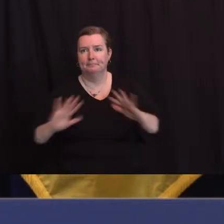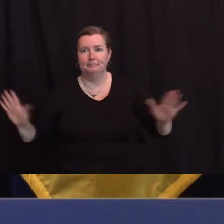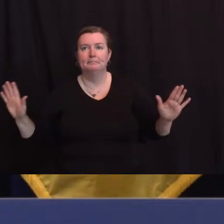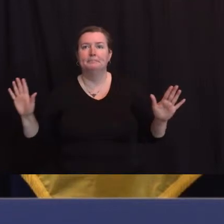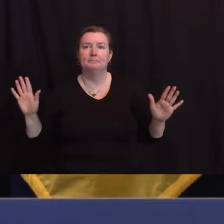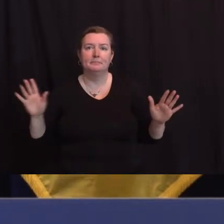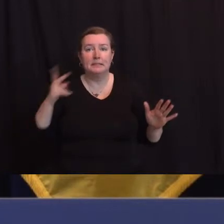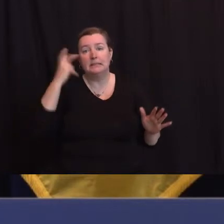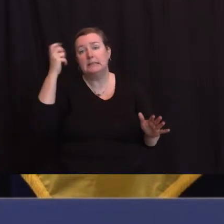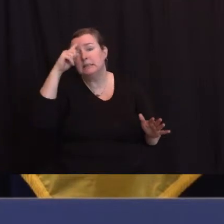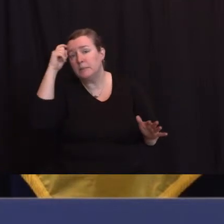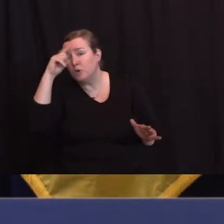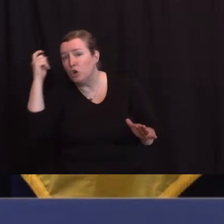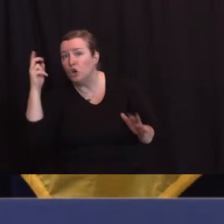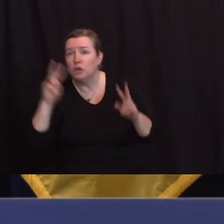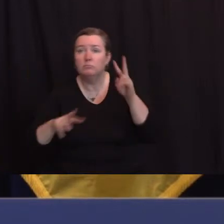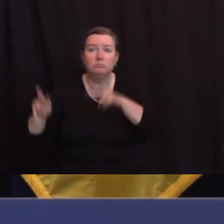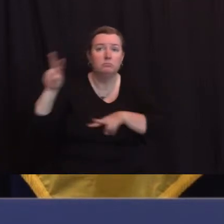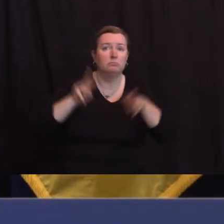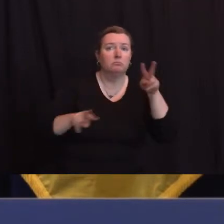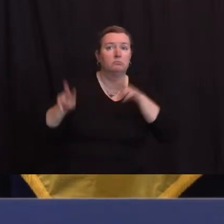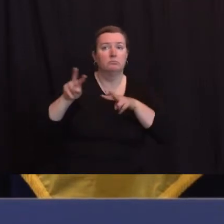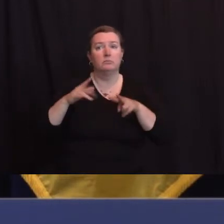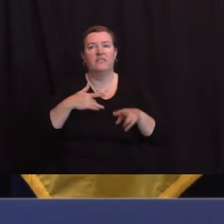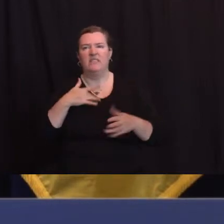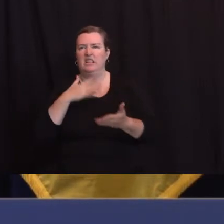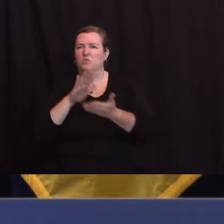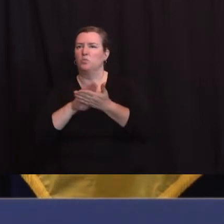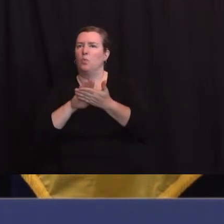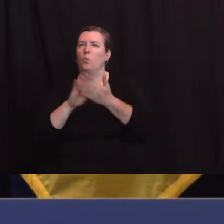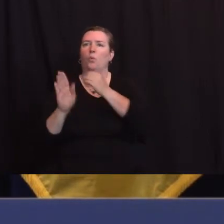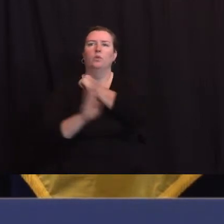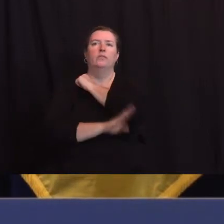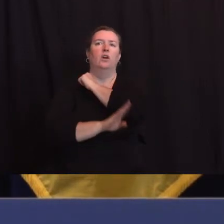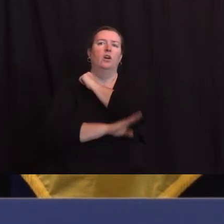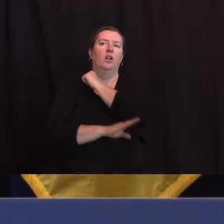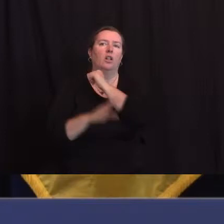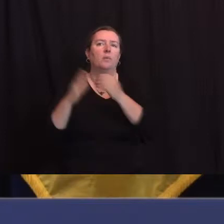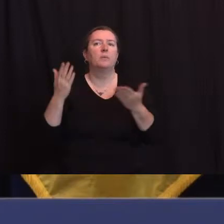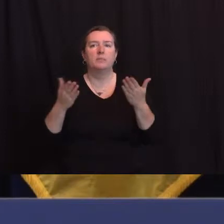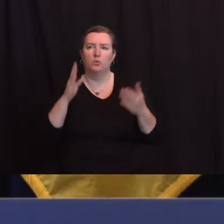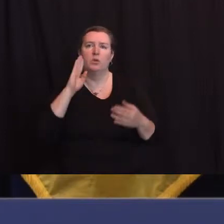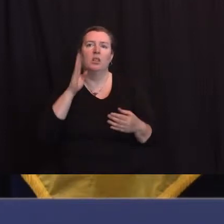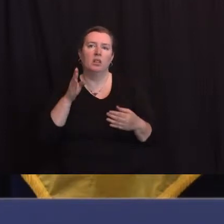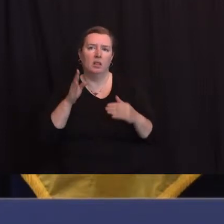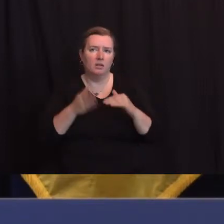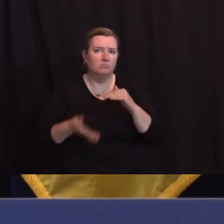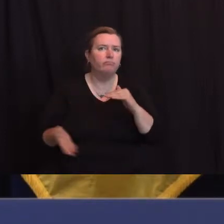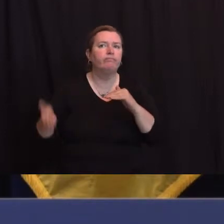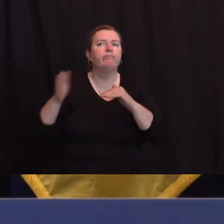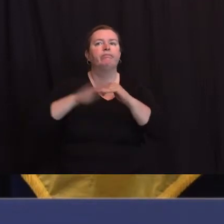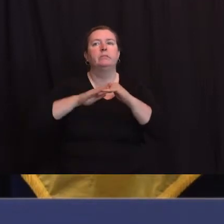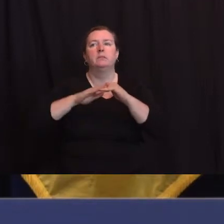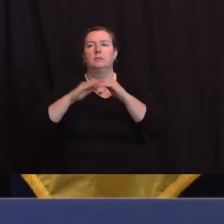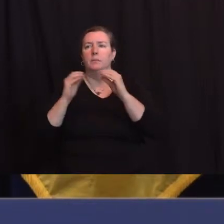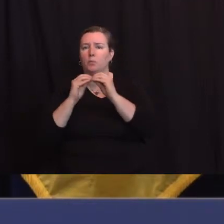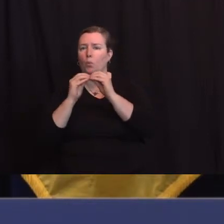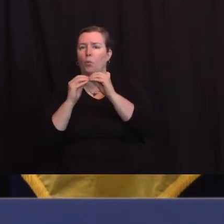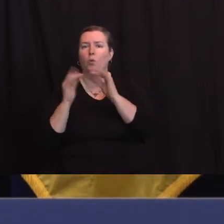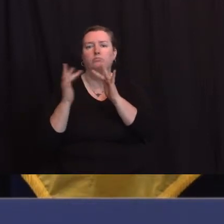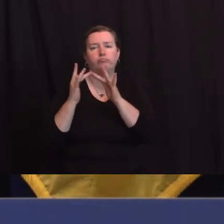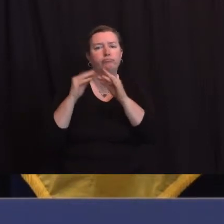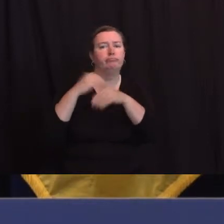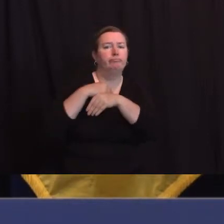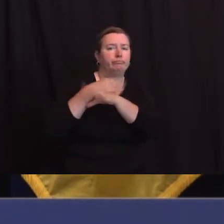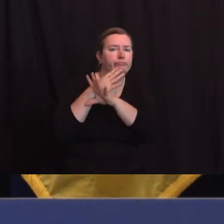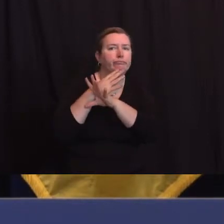summer. I would bet that as we come back to school in the fall, we're going to probably go back to a little bit more frequent